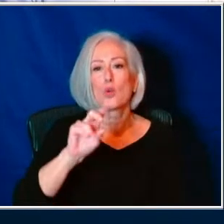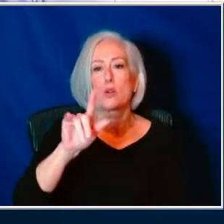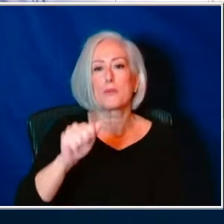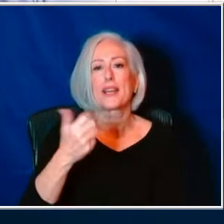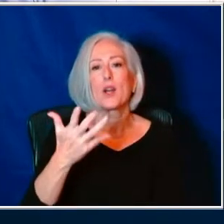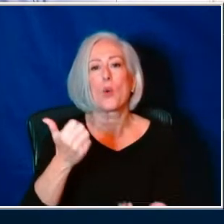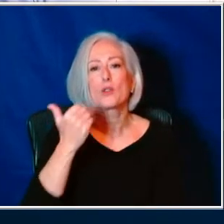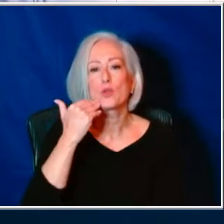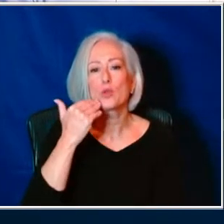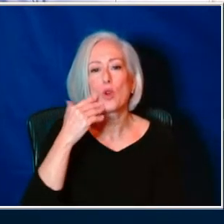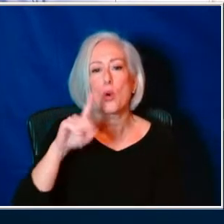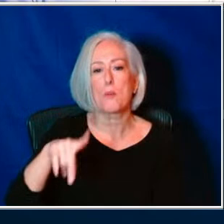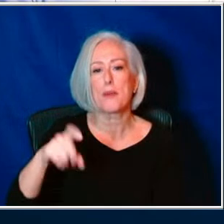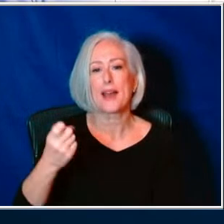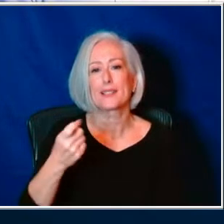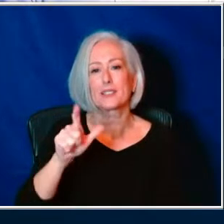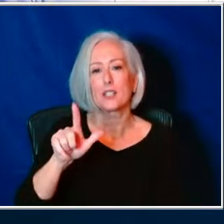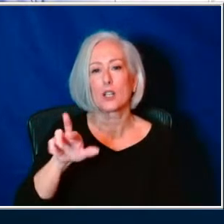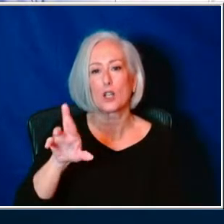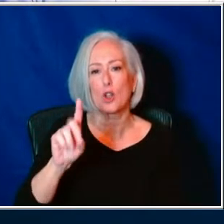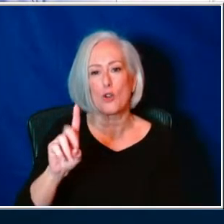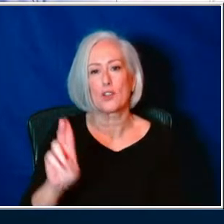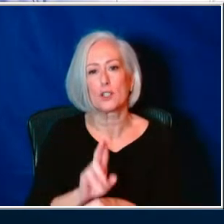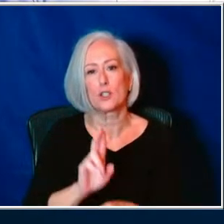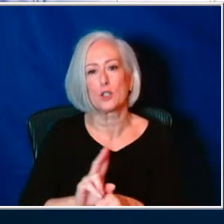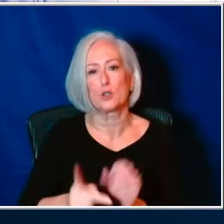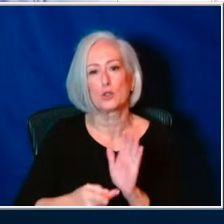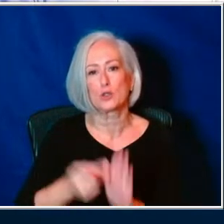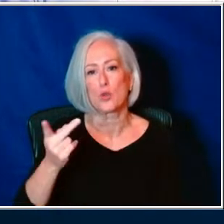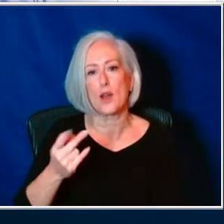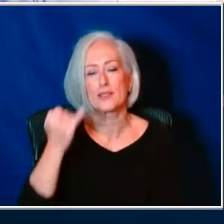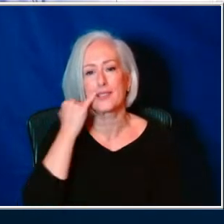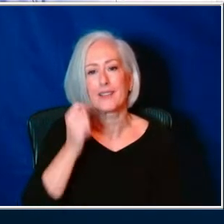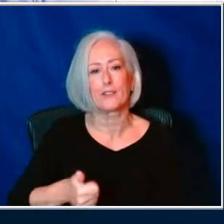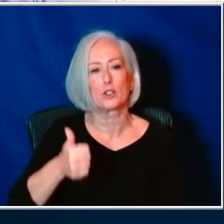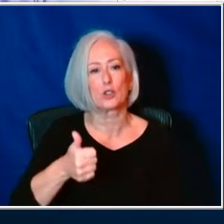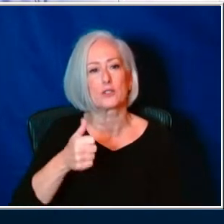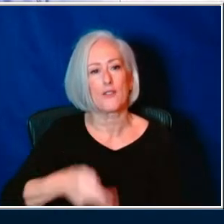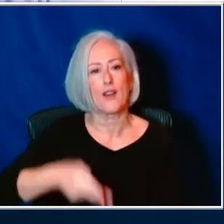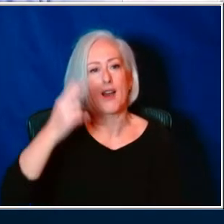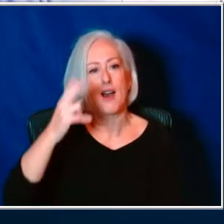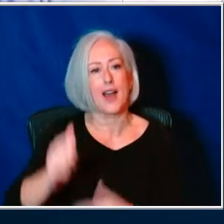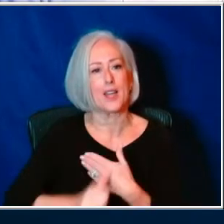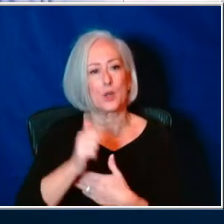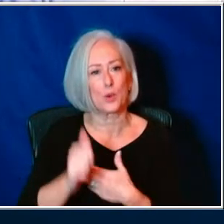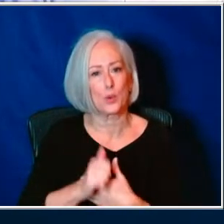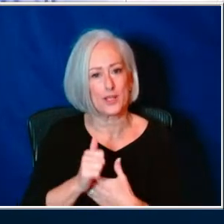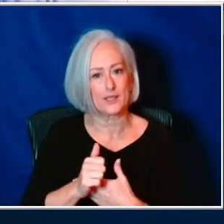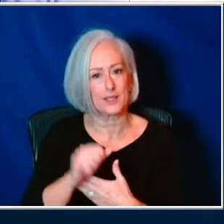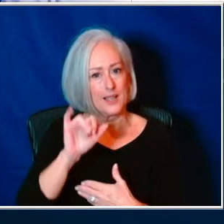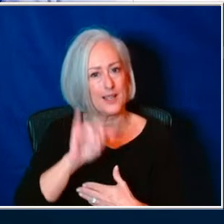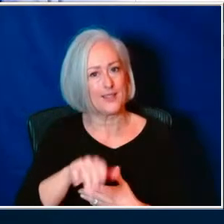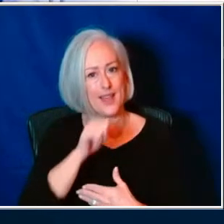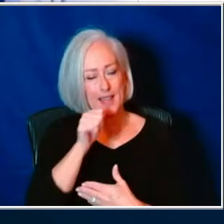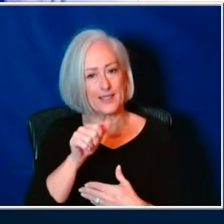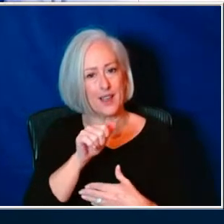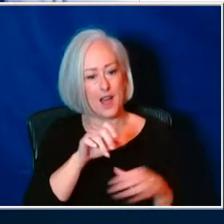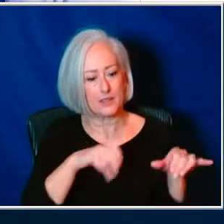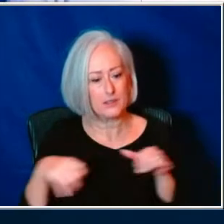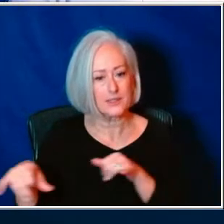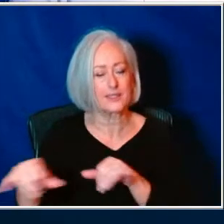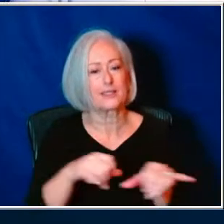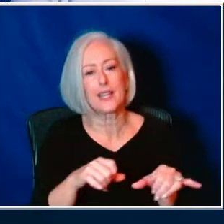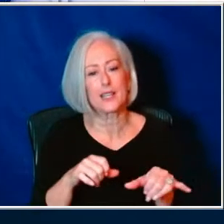used for 2 rounds if you're high risk? She's heard that some doctors do this, but it's not industry standard. Why not, since